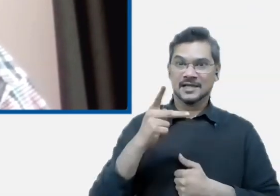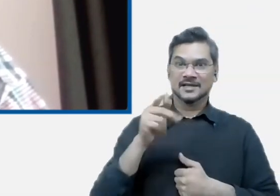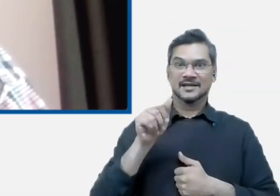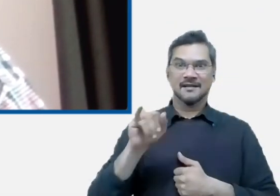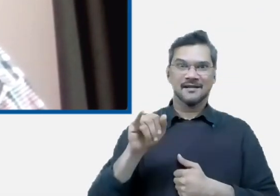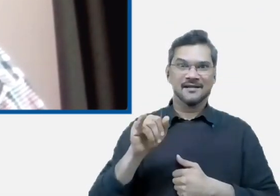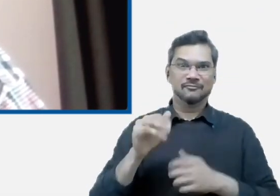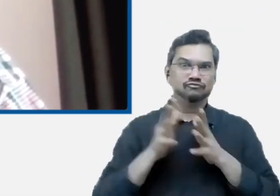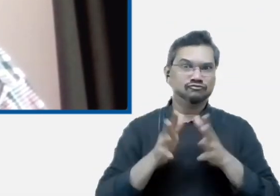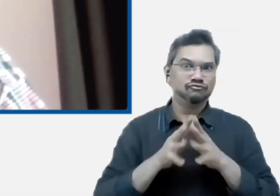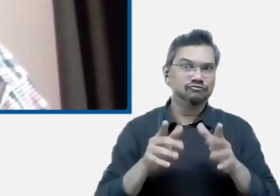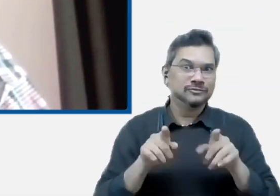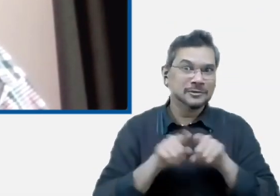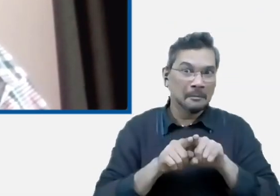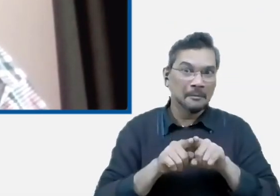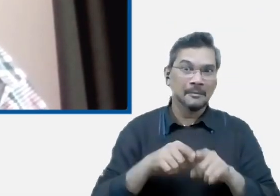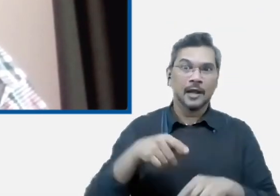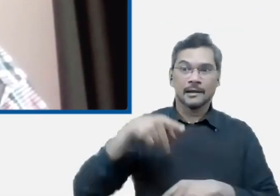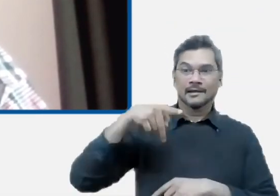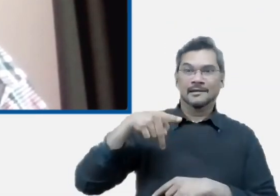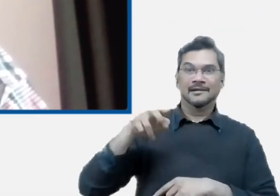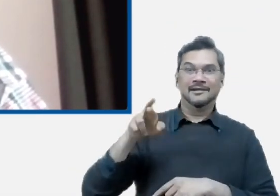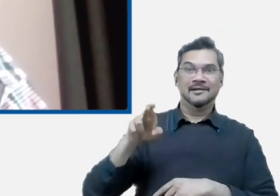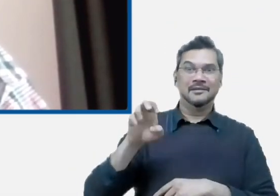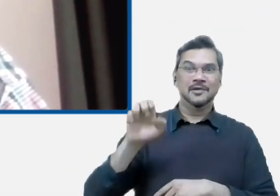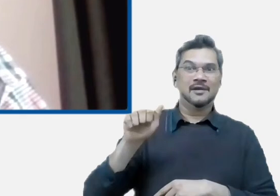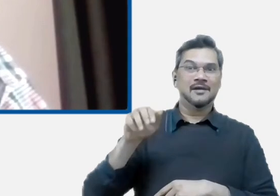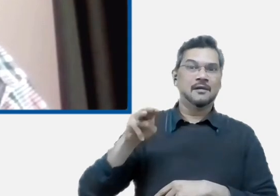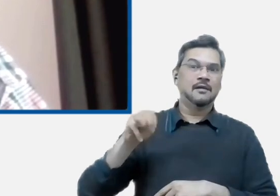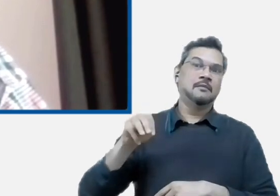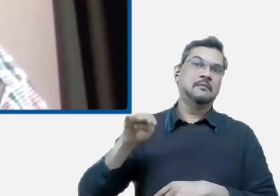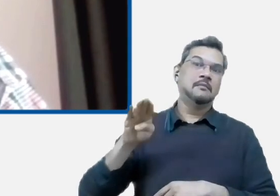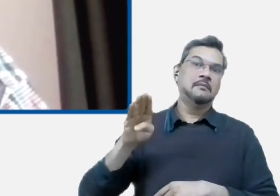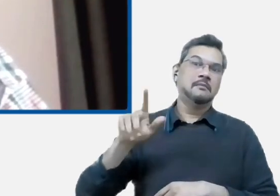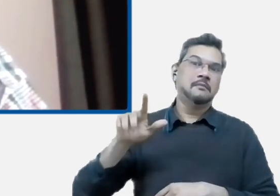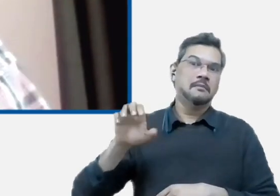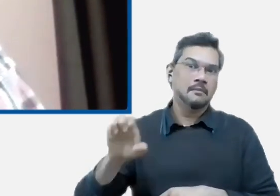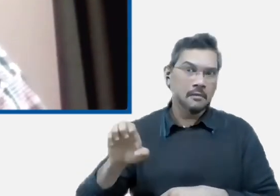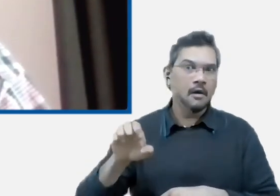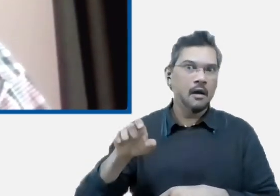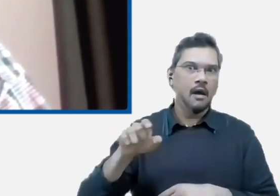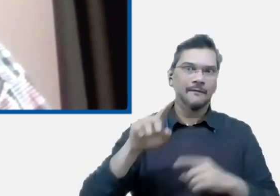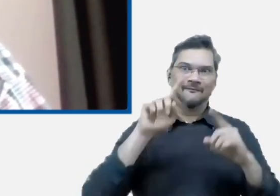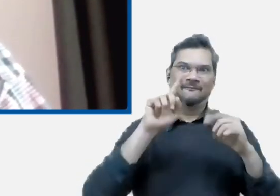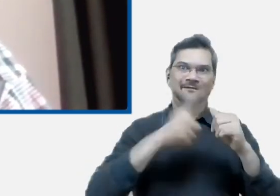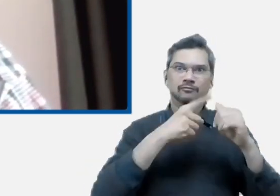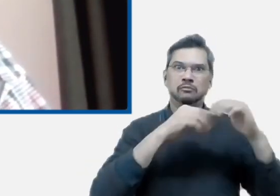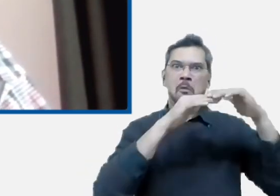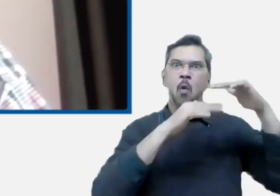bit long. We'll see what can be done about it. The operative part,